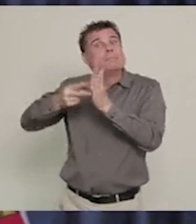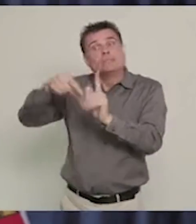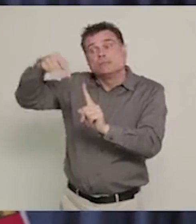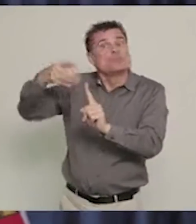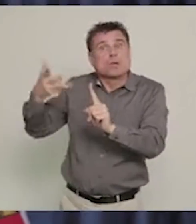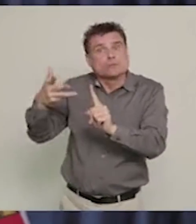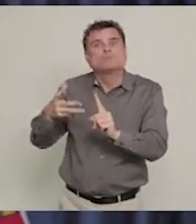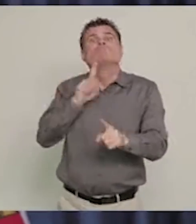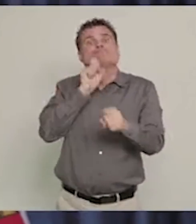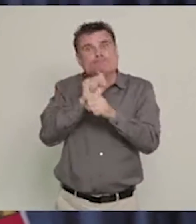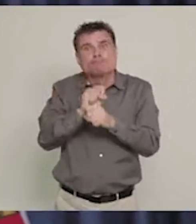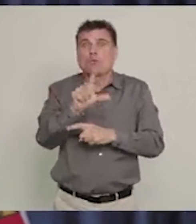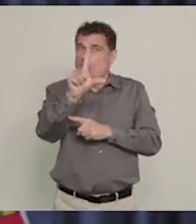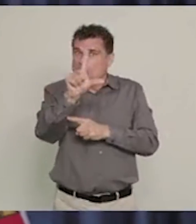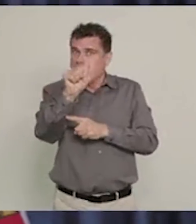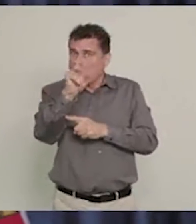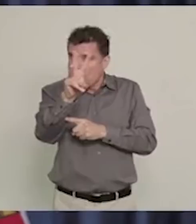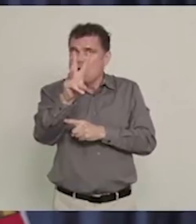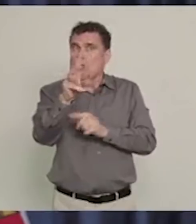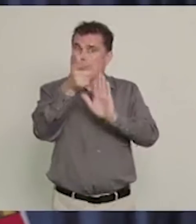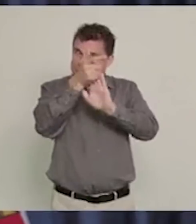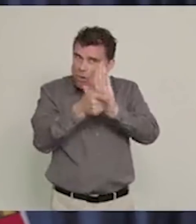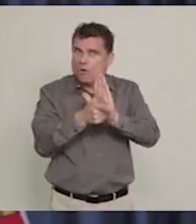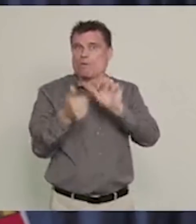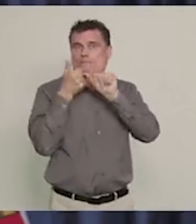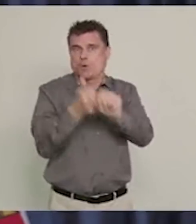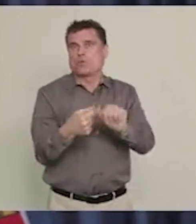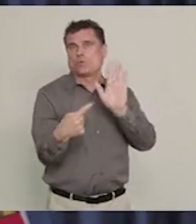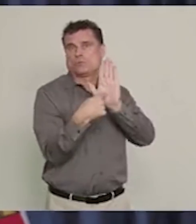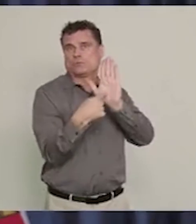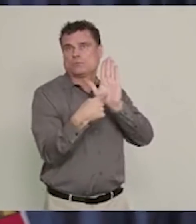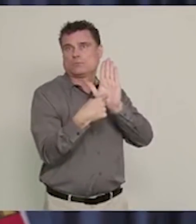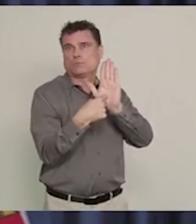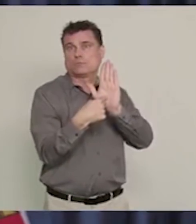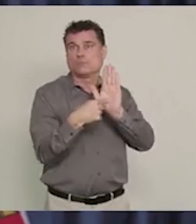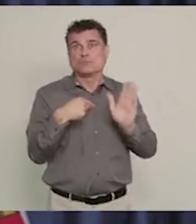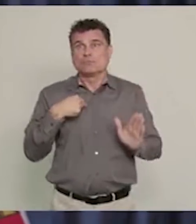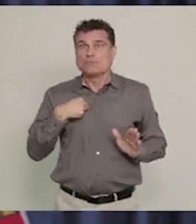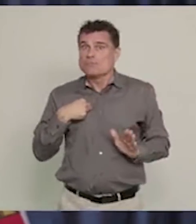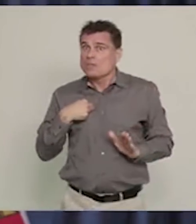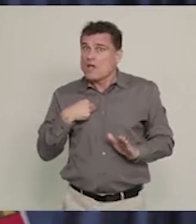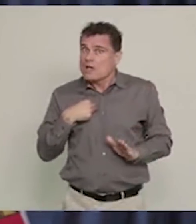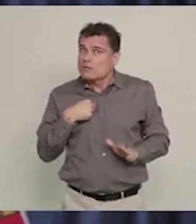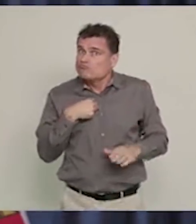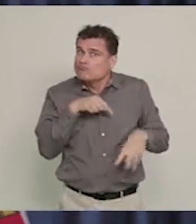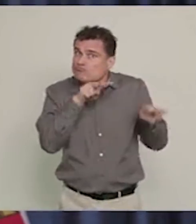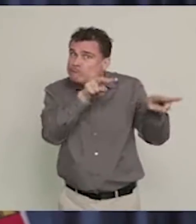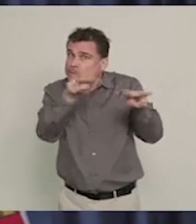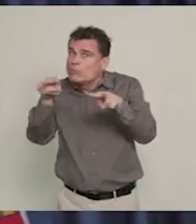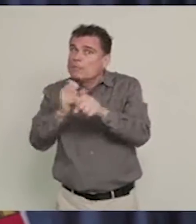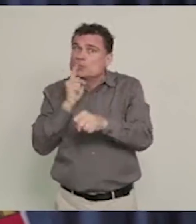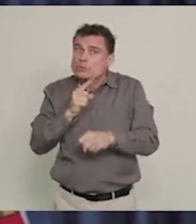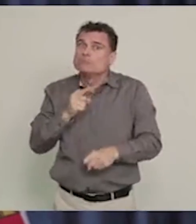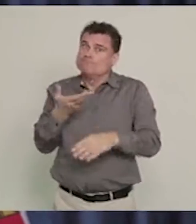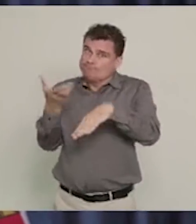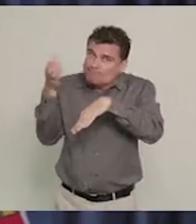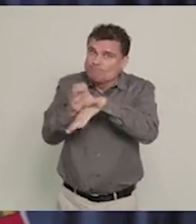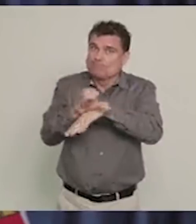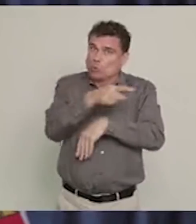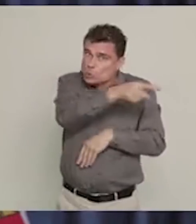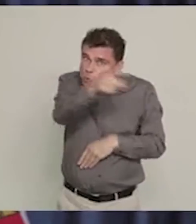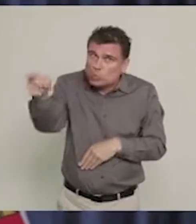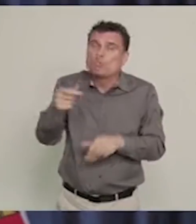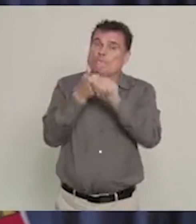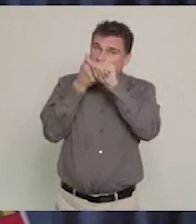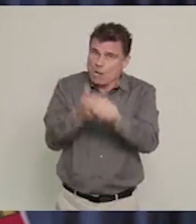to ensure that those laws are enforced. That is why, today, based on the recommendation